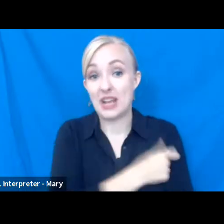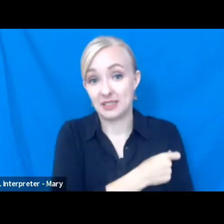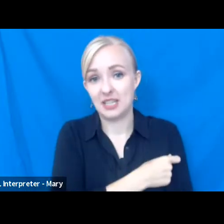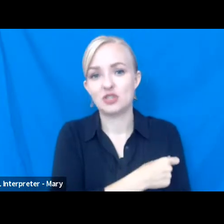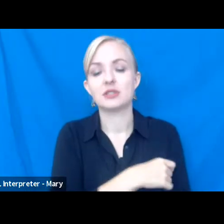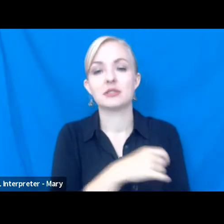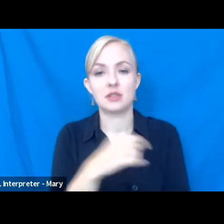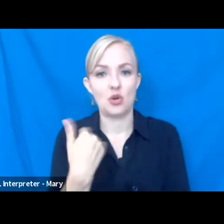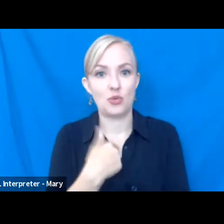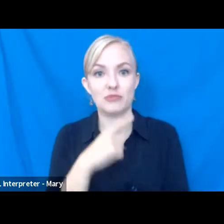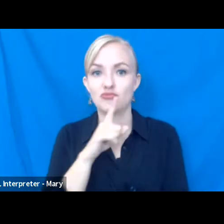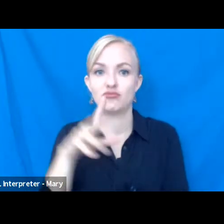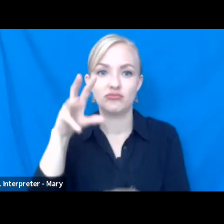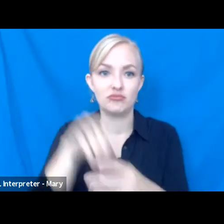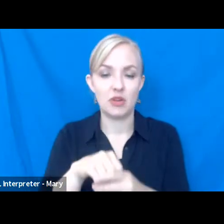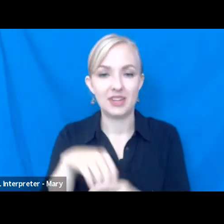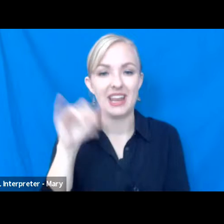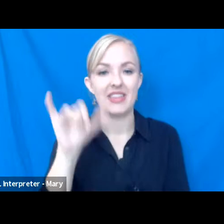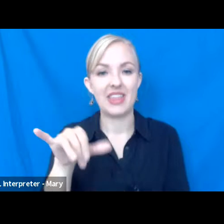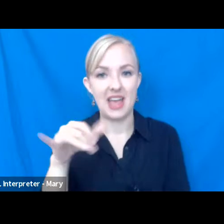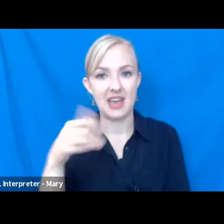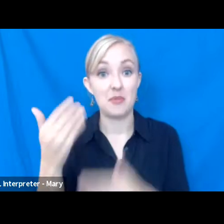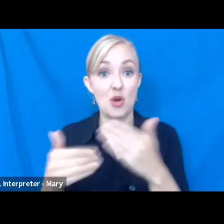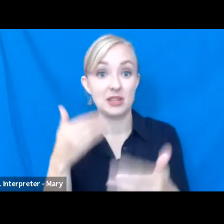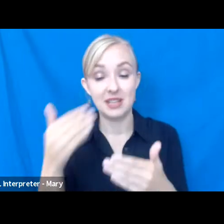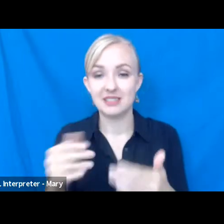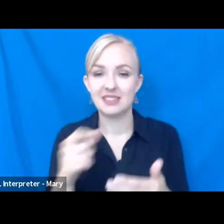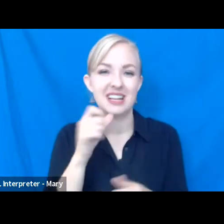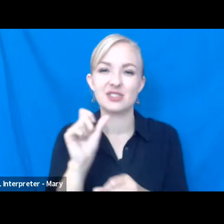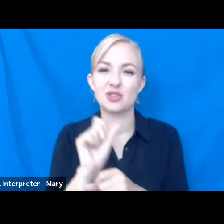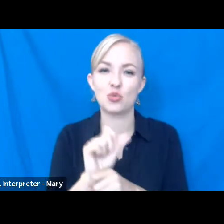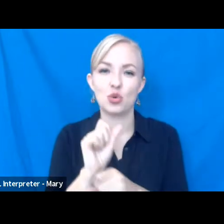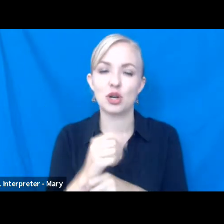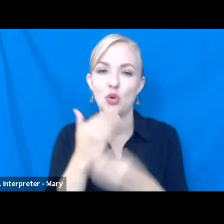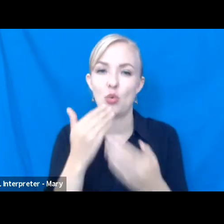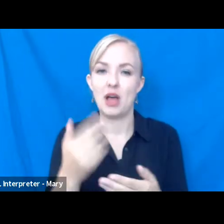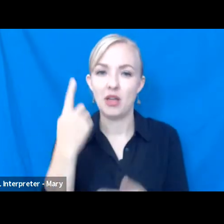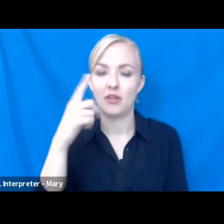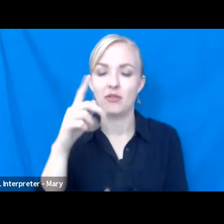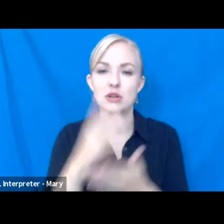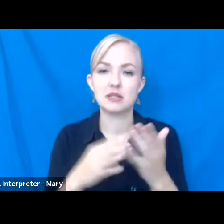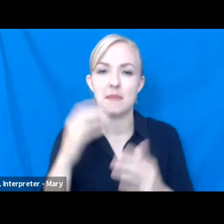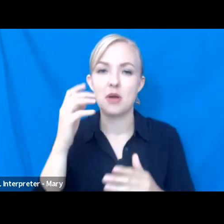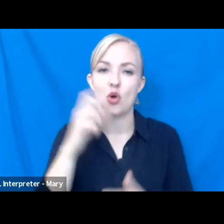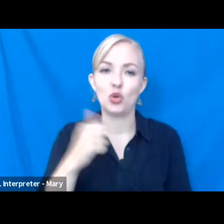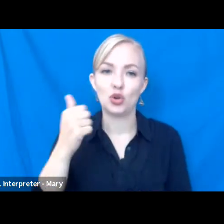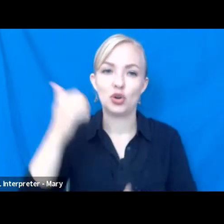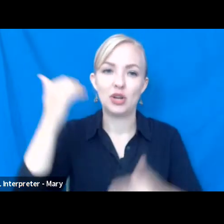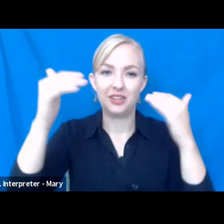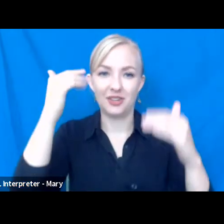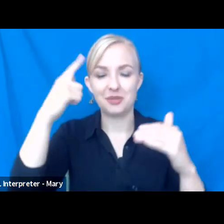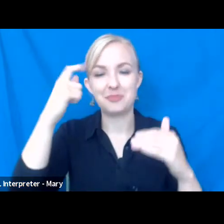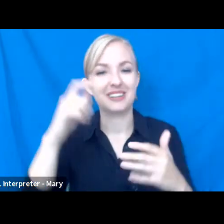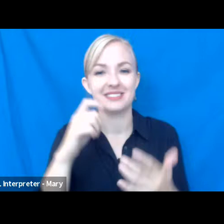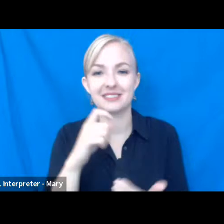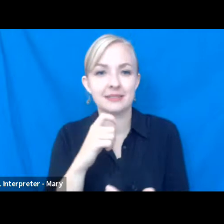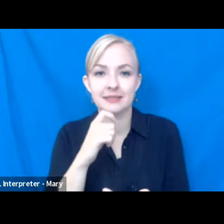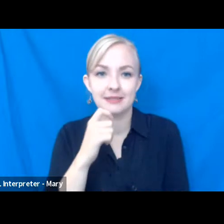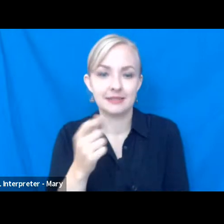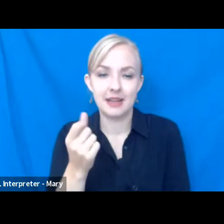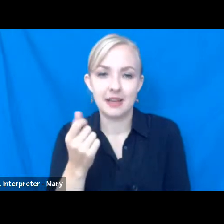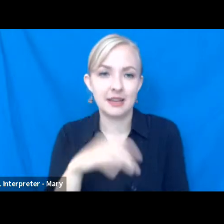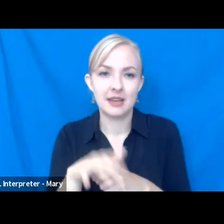very involved in. That process doesn't work very well for some older adults because of lack of